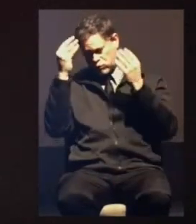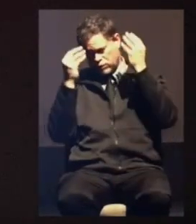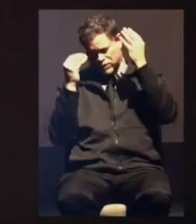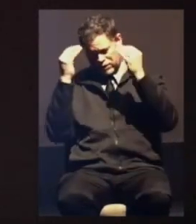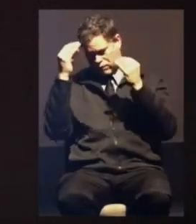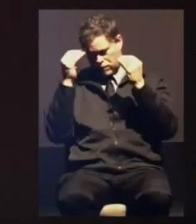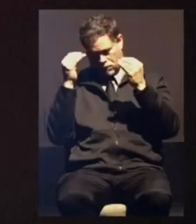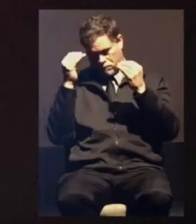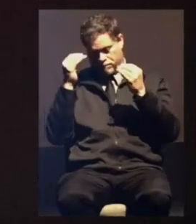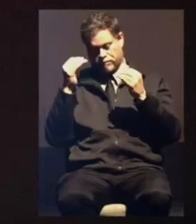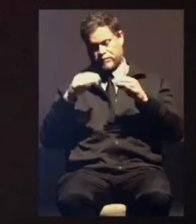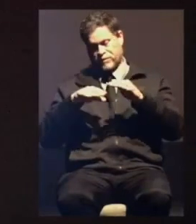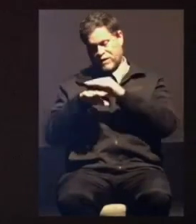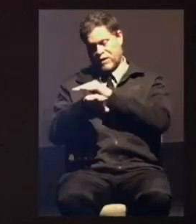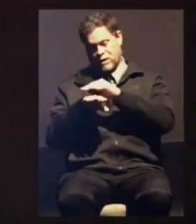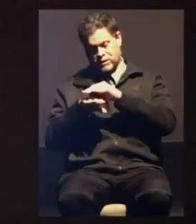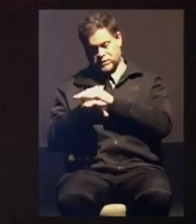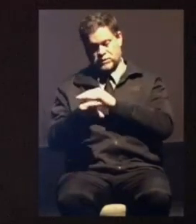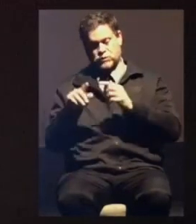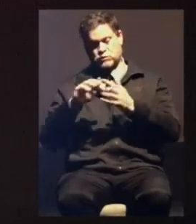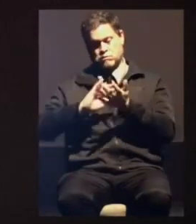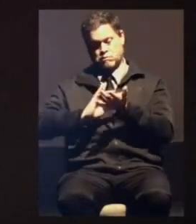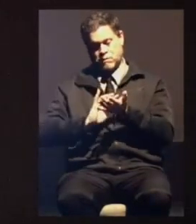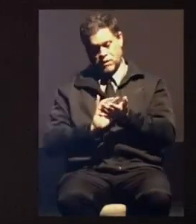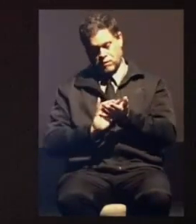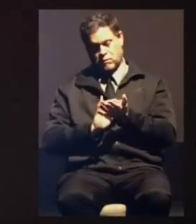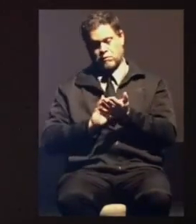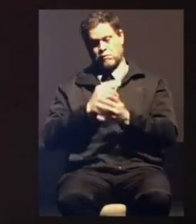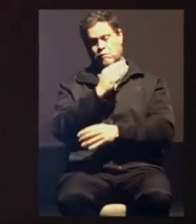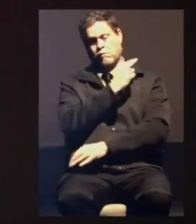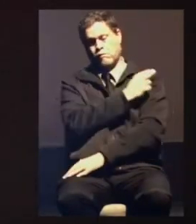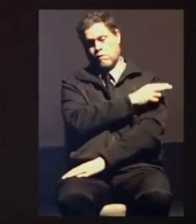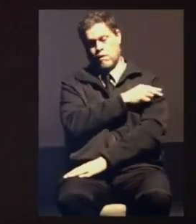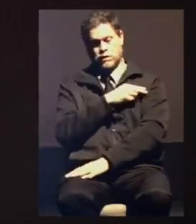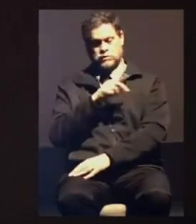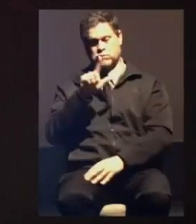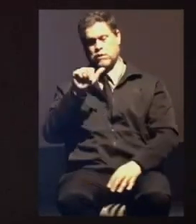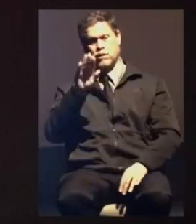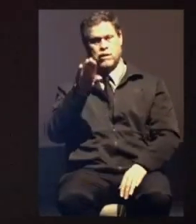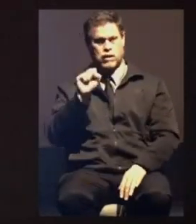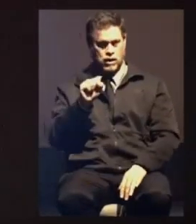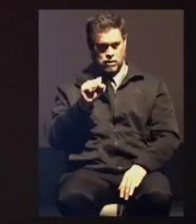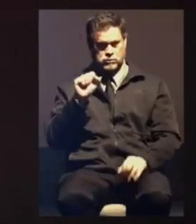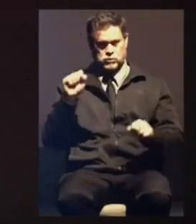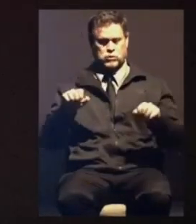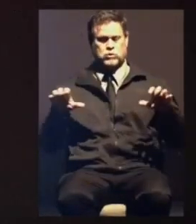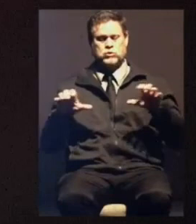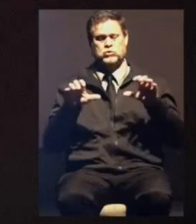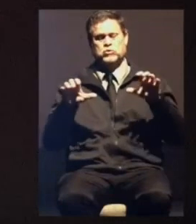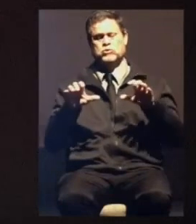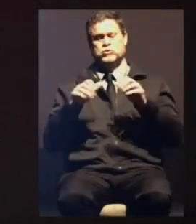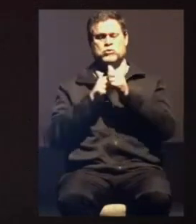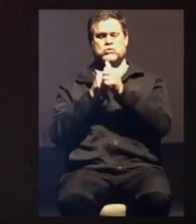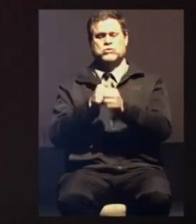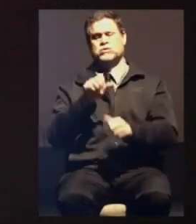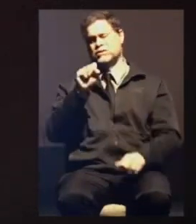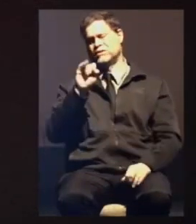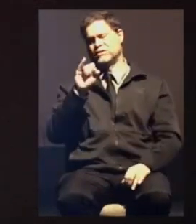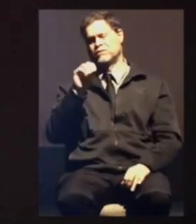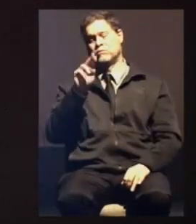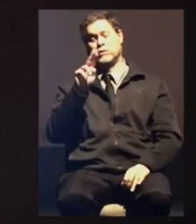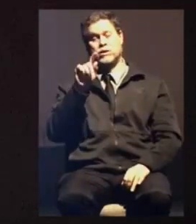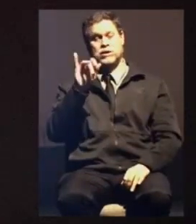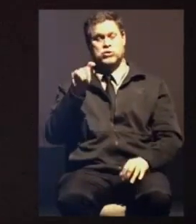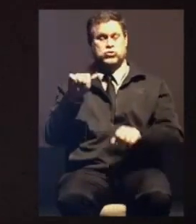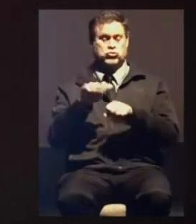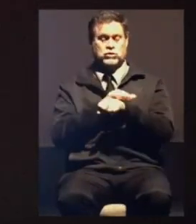are access to medical or hospital labs so that we can do simulation training with our students,